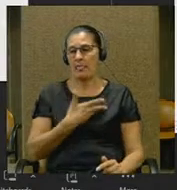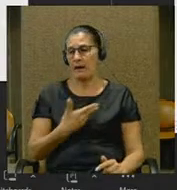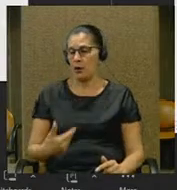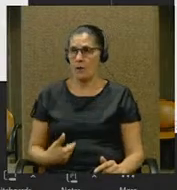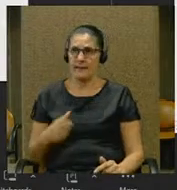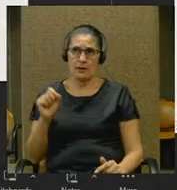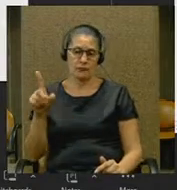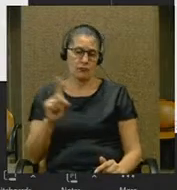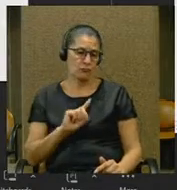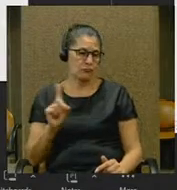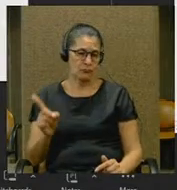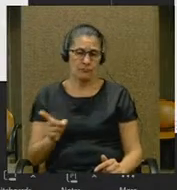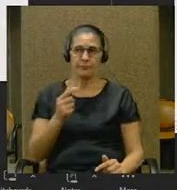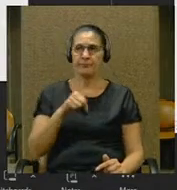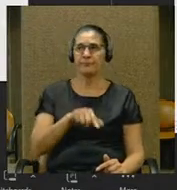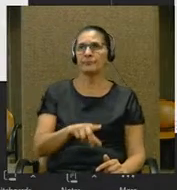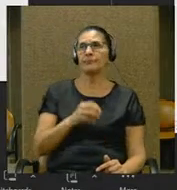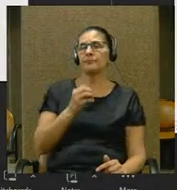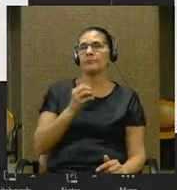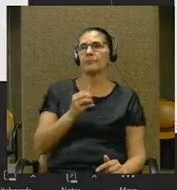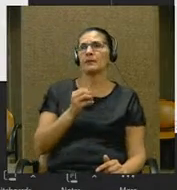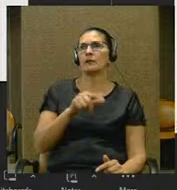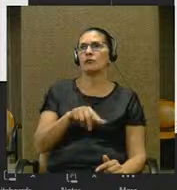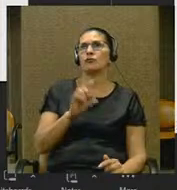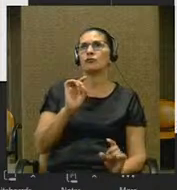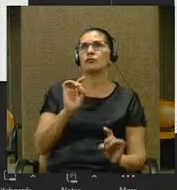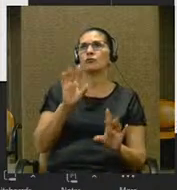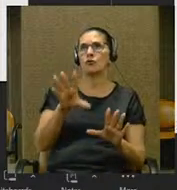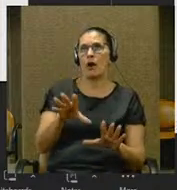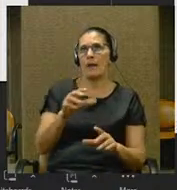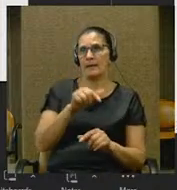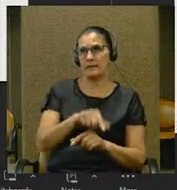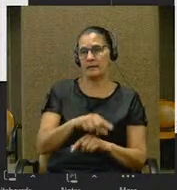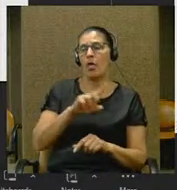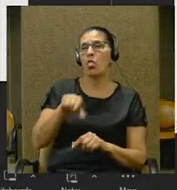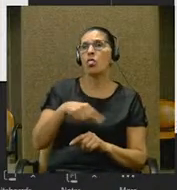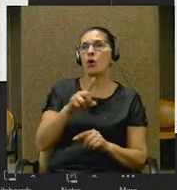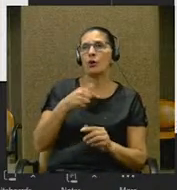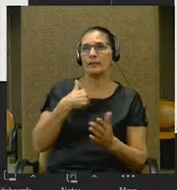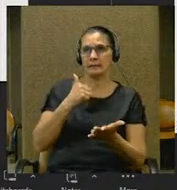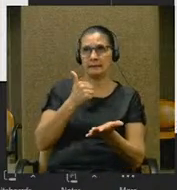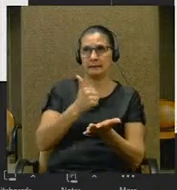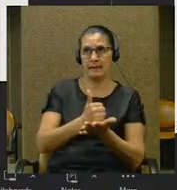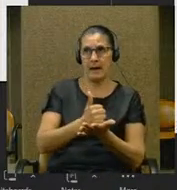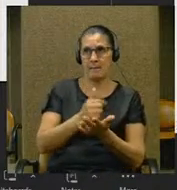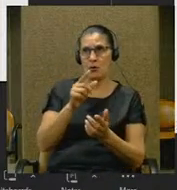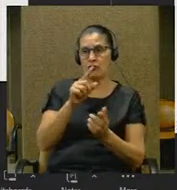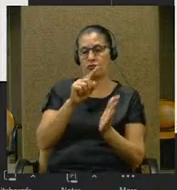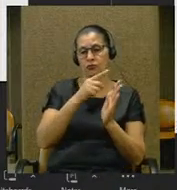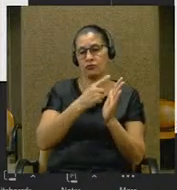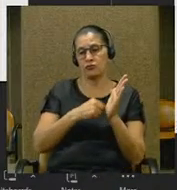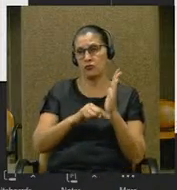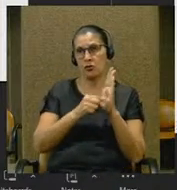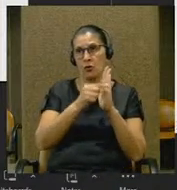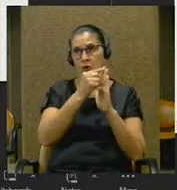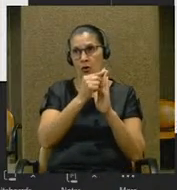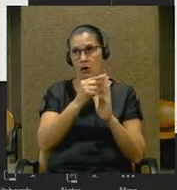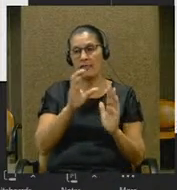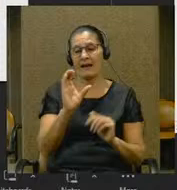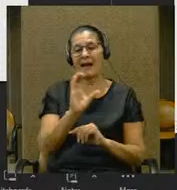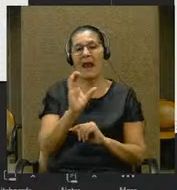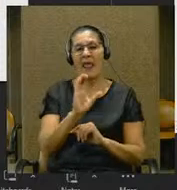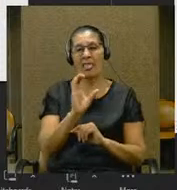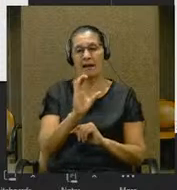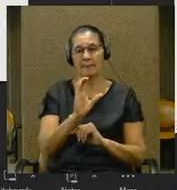British Columbia, just to help situate where we are, on the west coast of Canada, quite a ways away